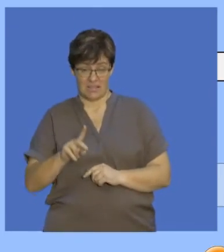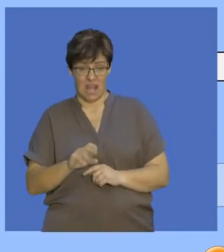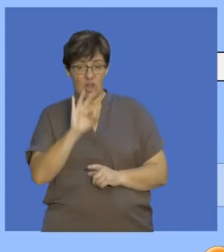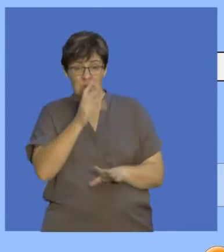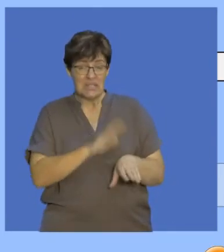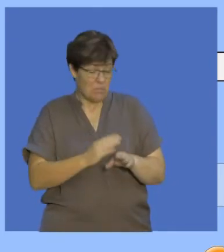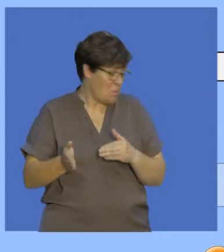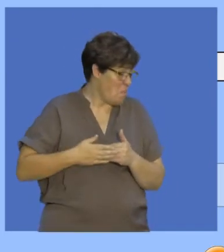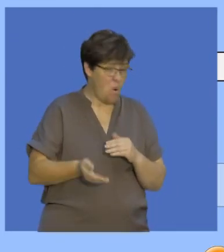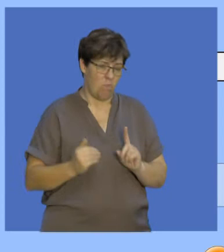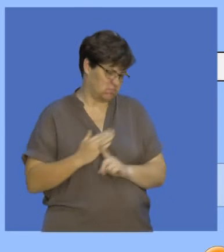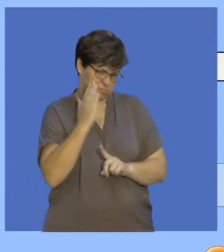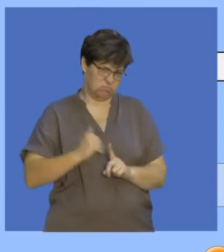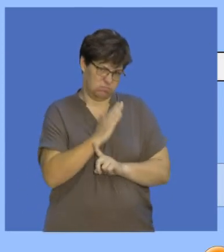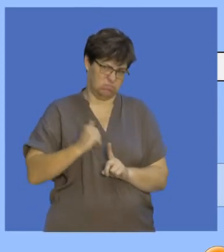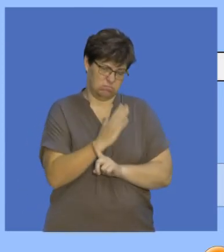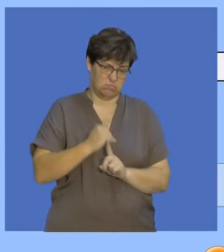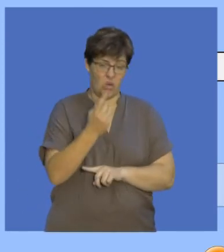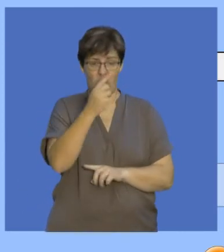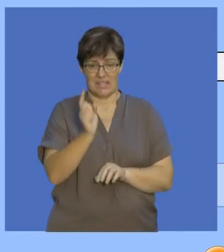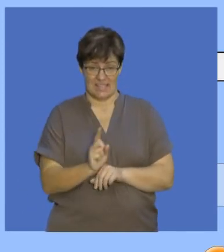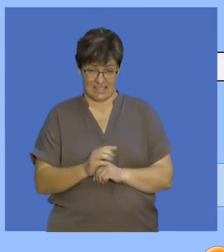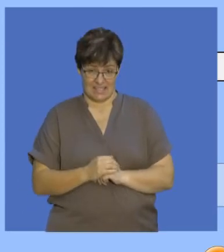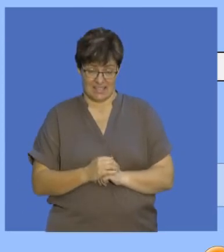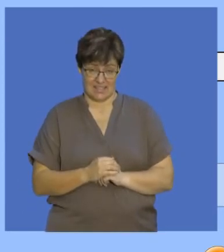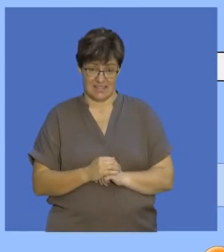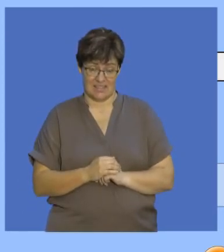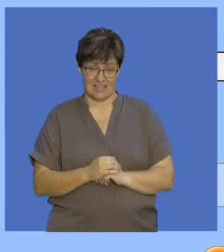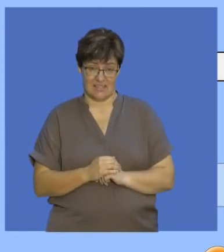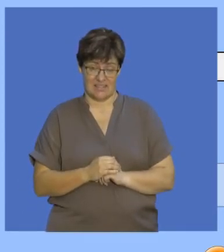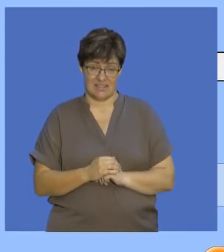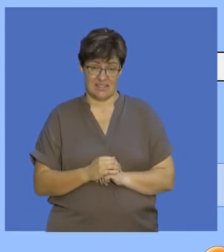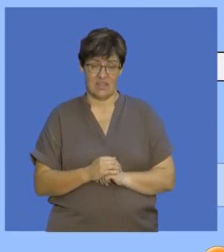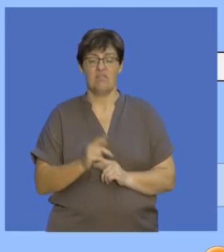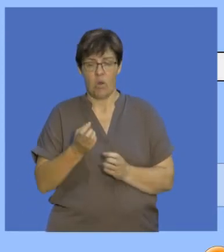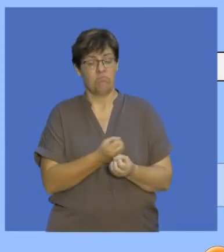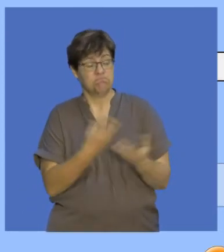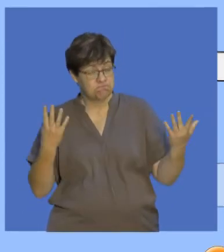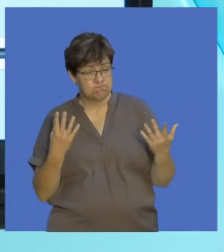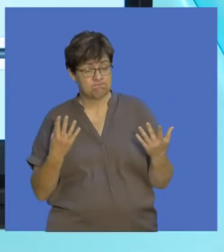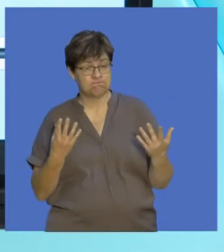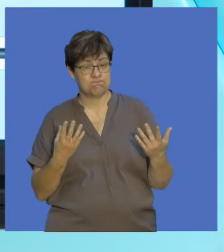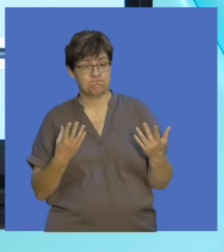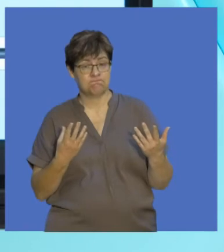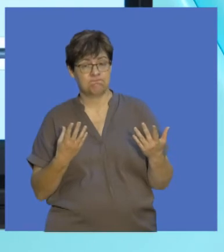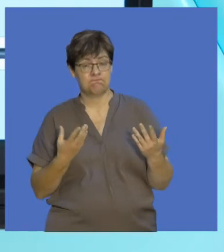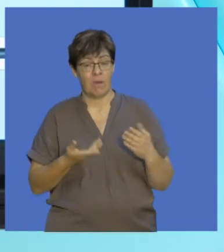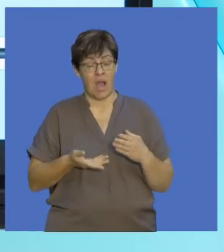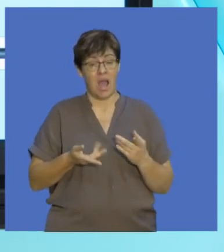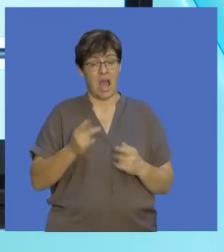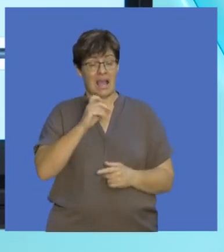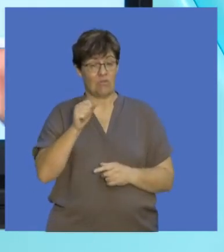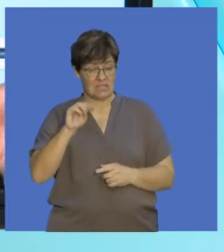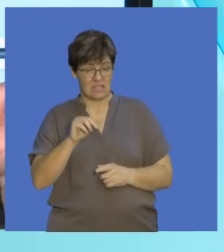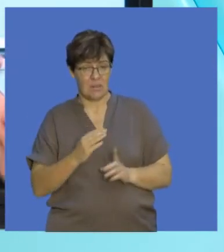as more amount of charge passing through that point per second. So the greater the amount of current, the greater the